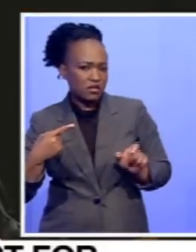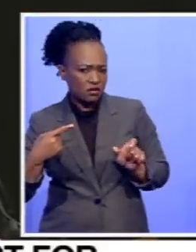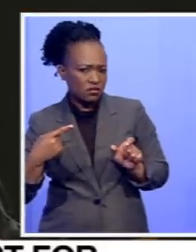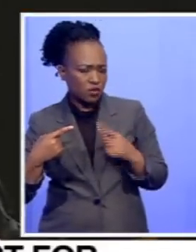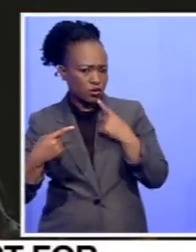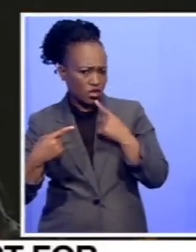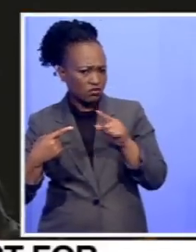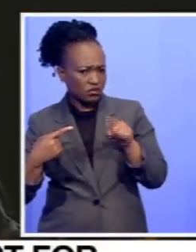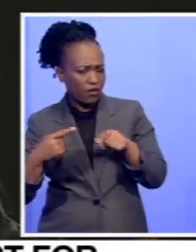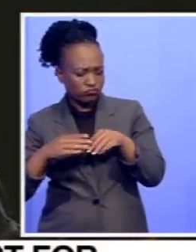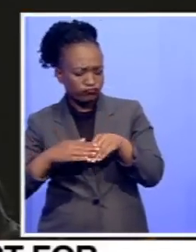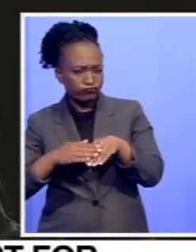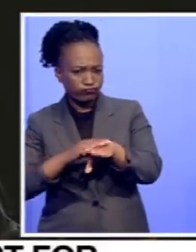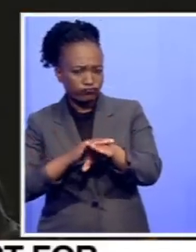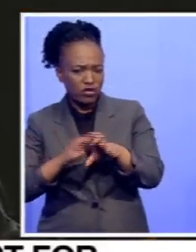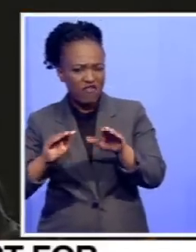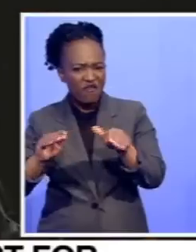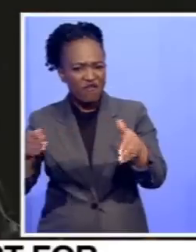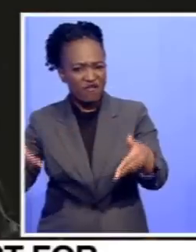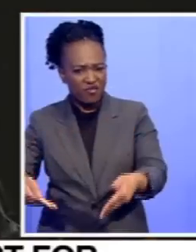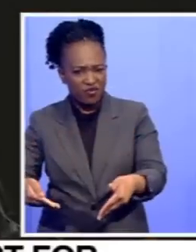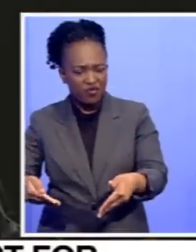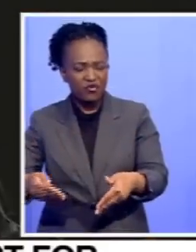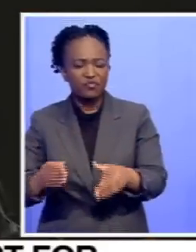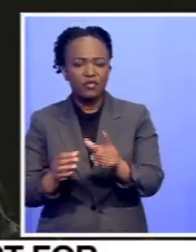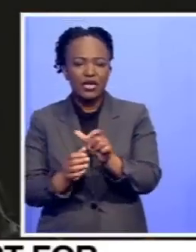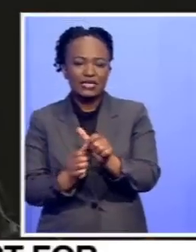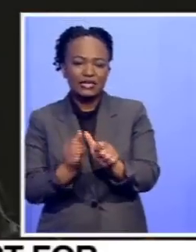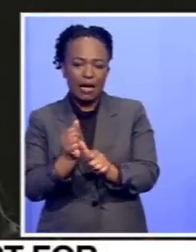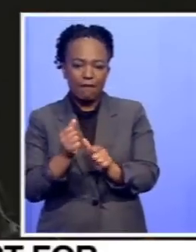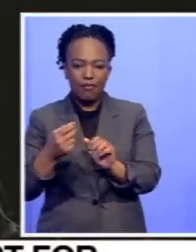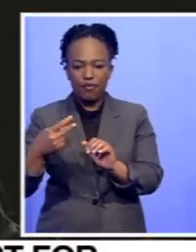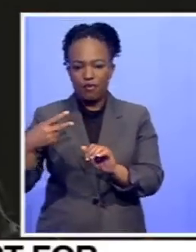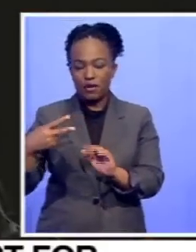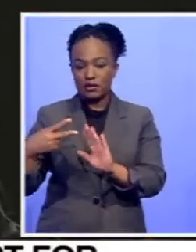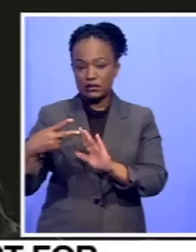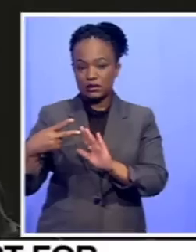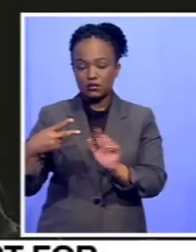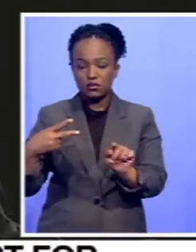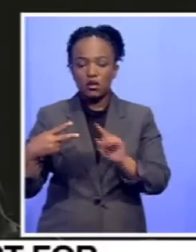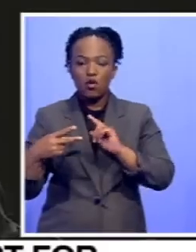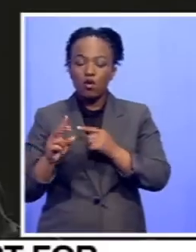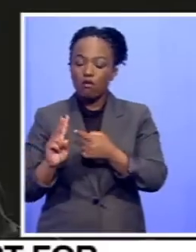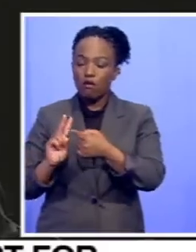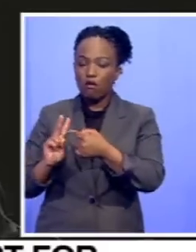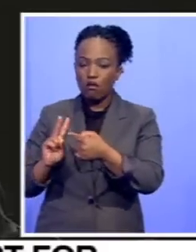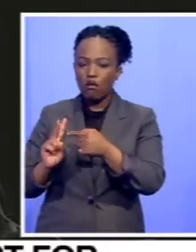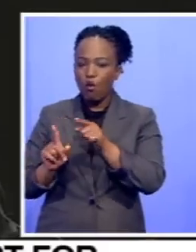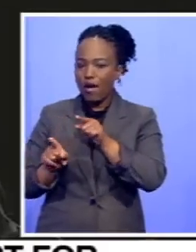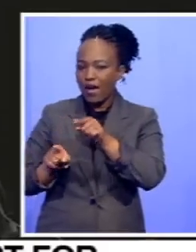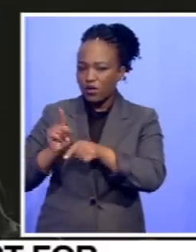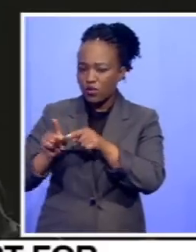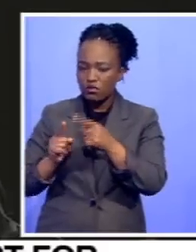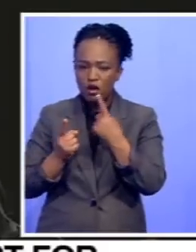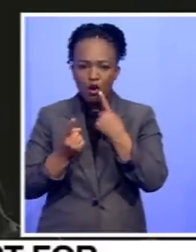cemetery to participate in the burial ceremony. Sub 2. The evidence led does not show that the accused had the intention to assault the complainant.